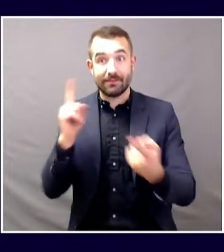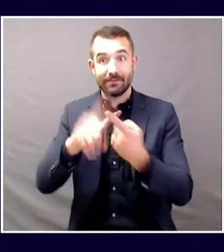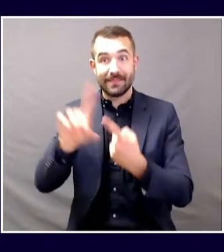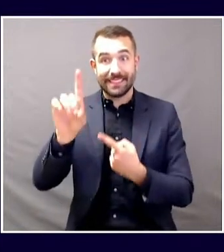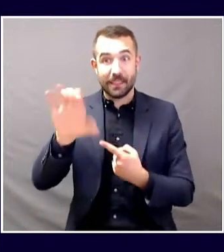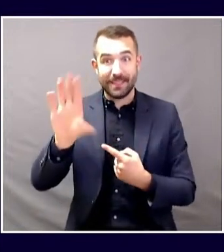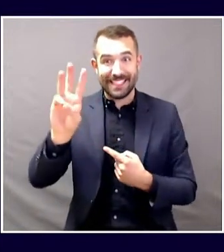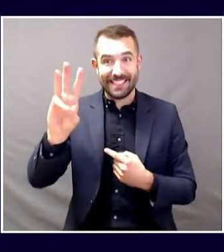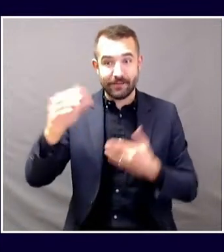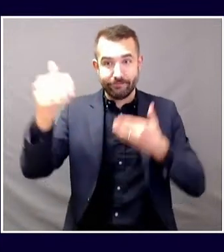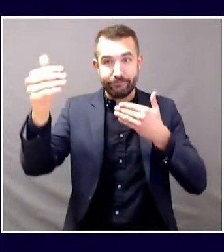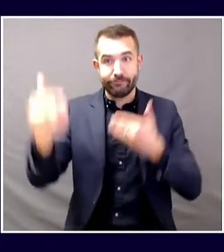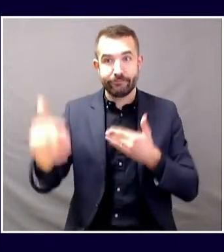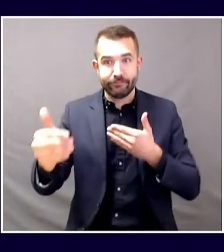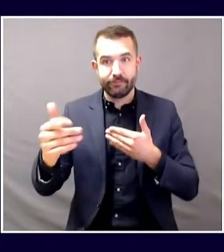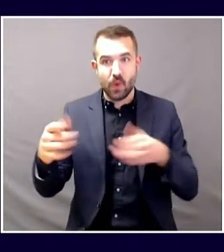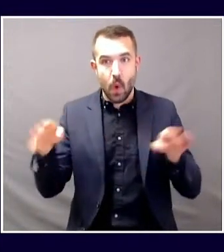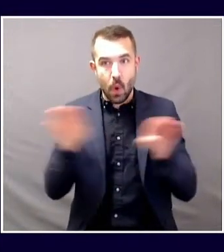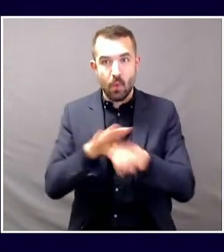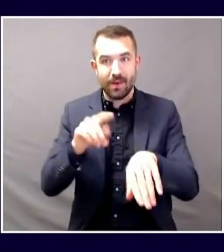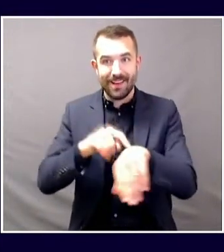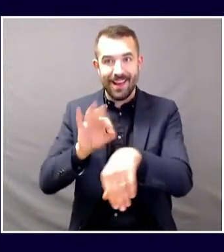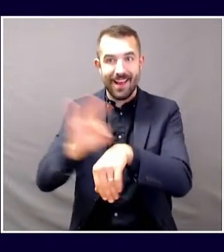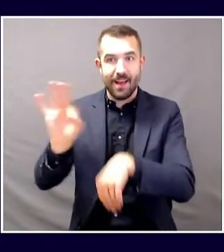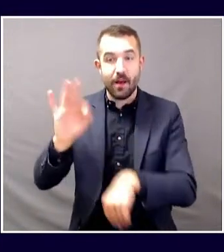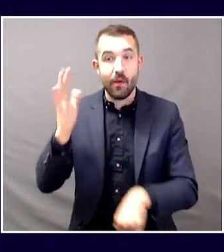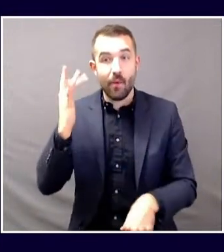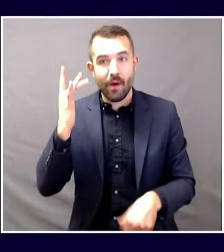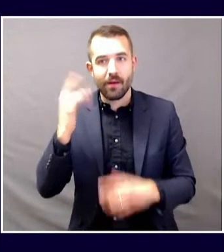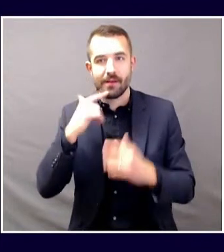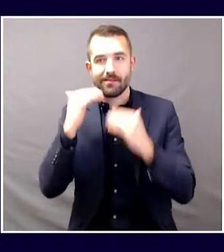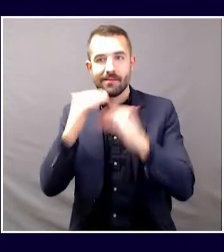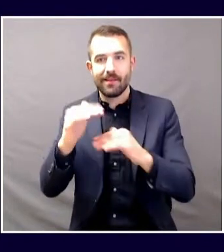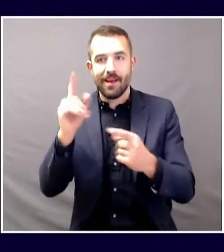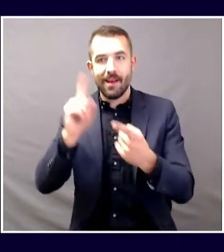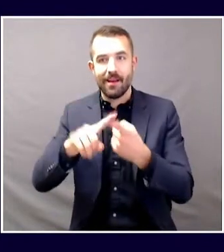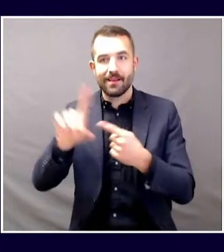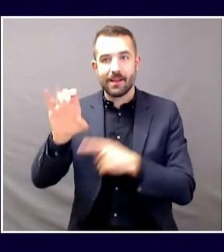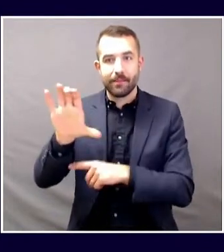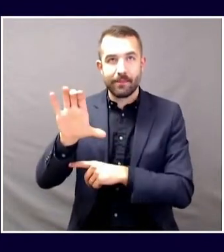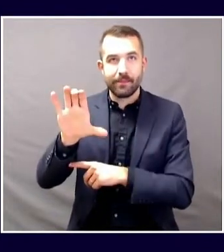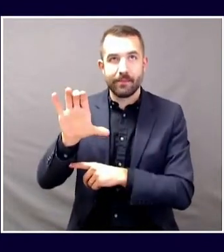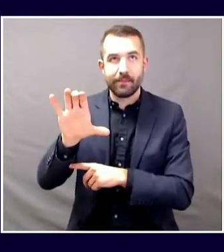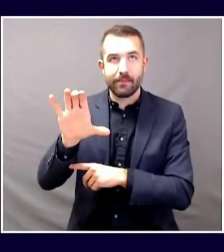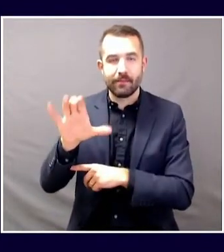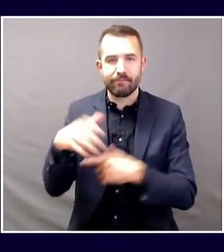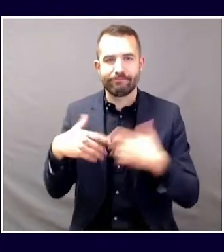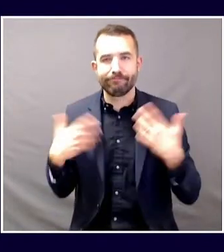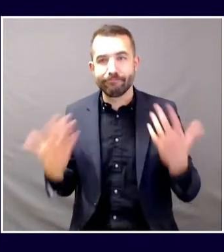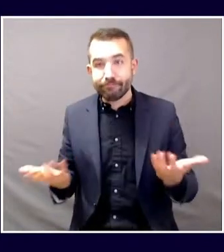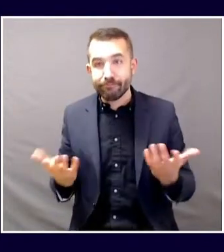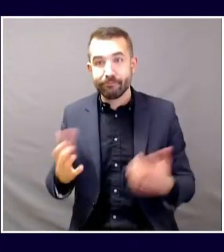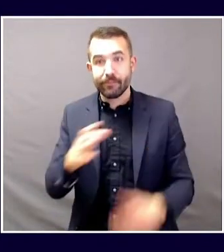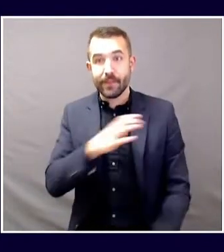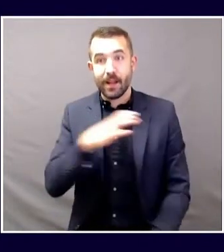Commissioner Heather Johnson, the Commissioner of Maine's DECD. So Commissioner Johnson, thank you for popping on this